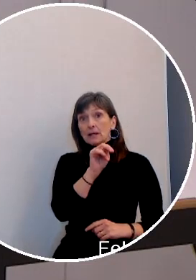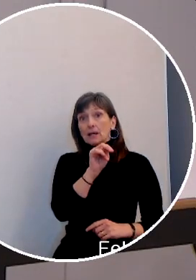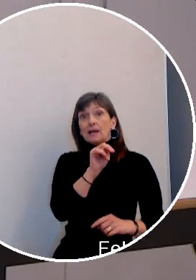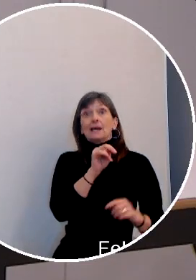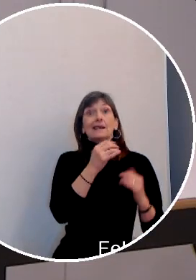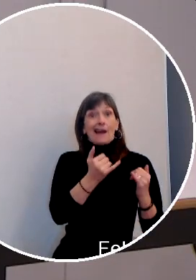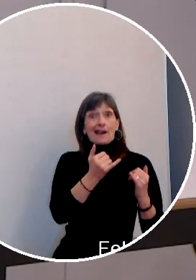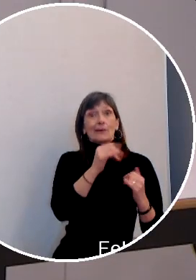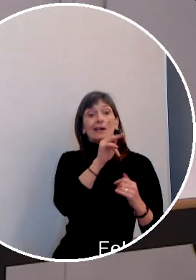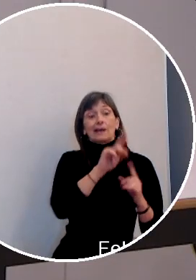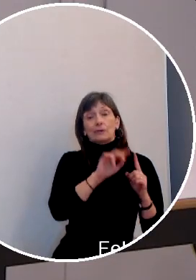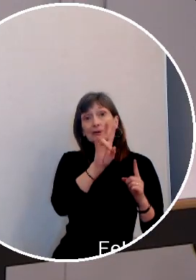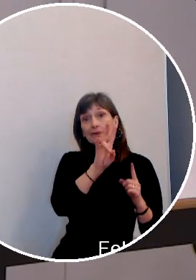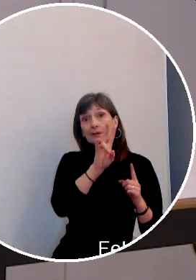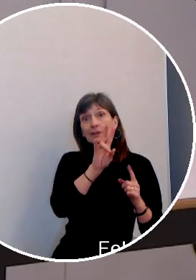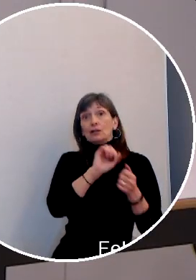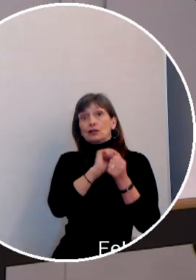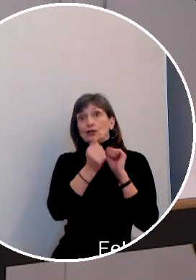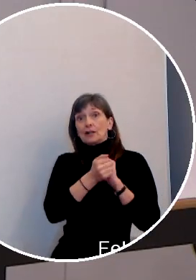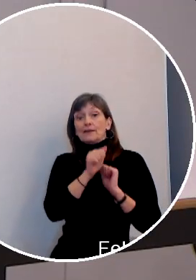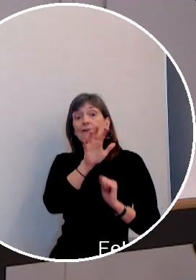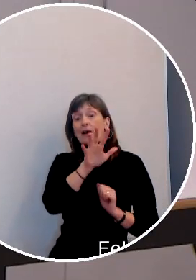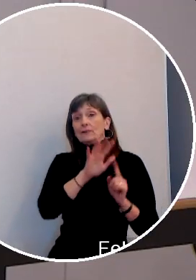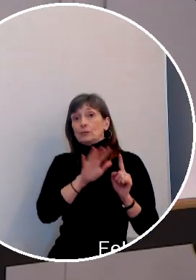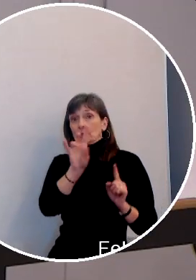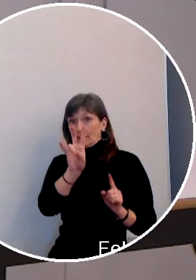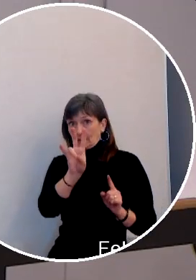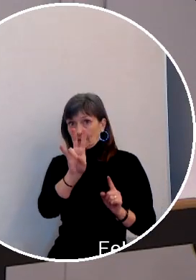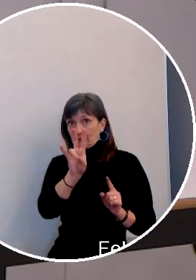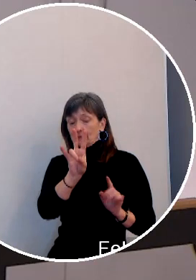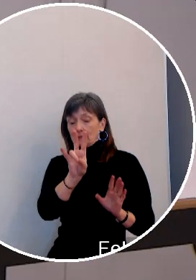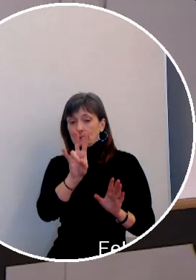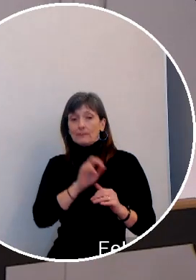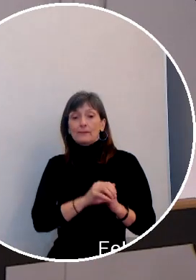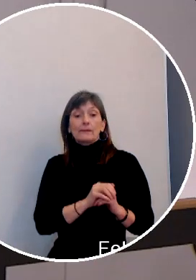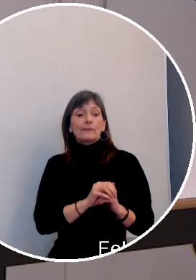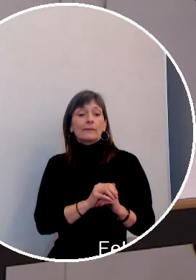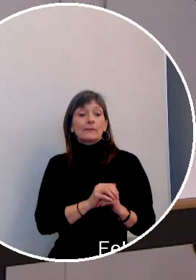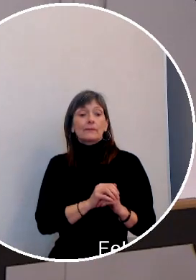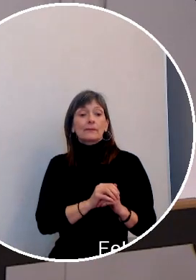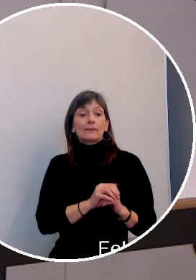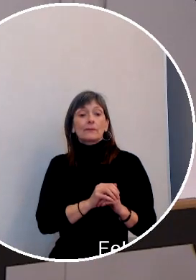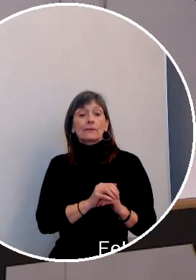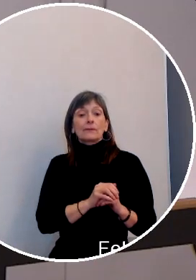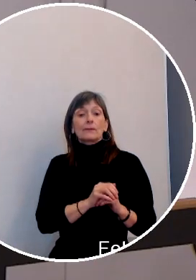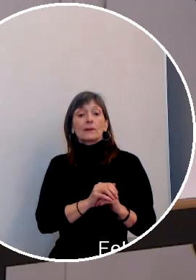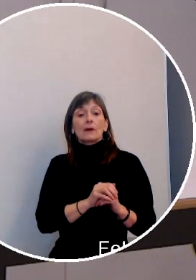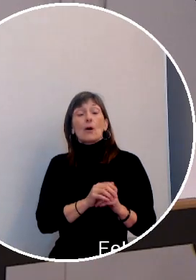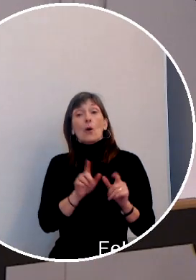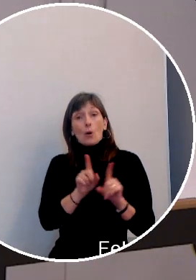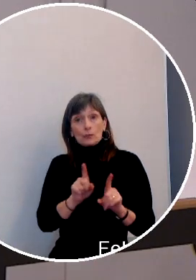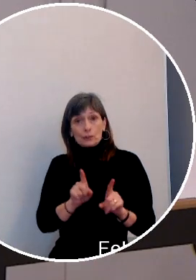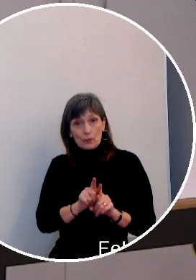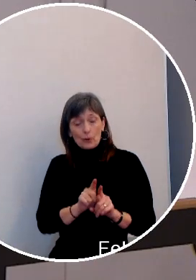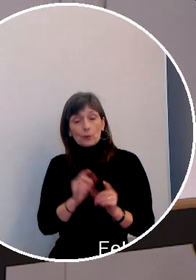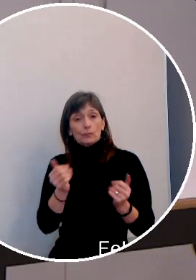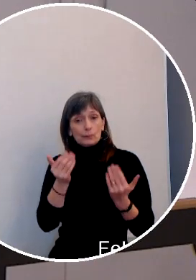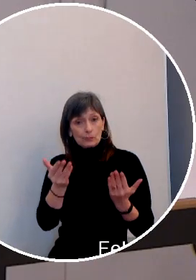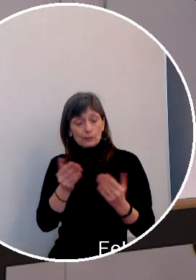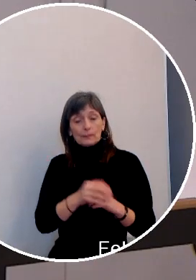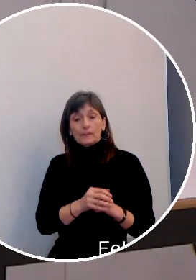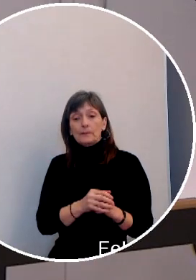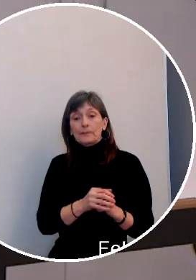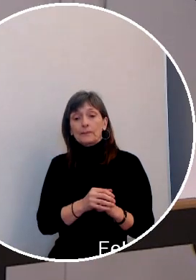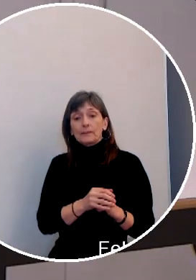reconfigured from grades K to 7 to grades 5 to 7. Be it therefore further resolved that,